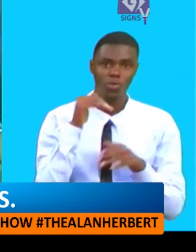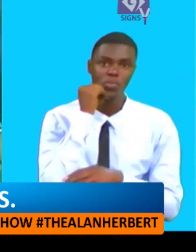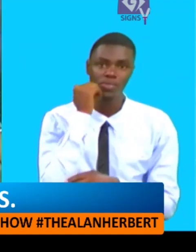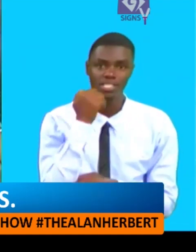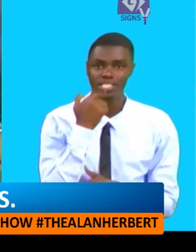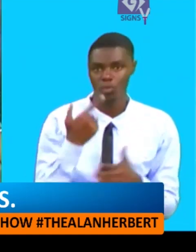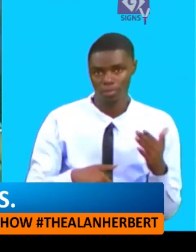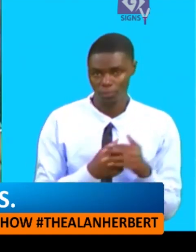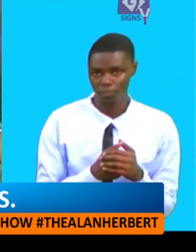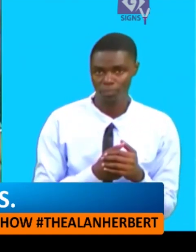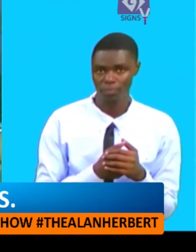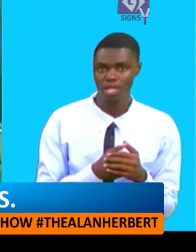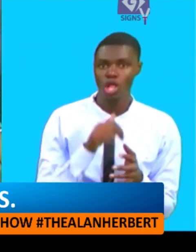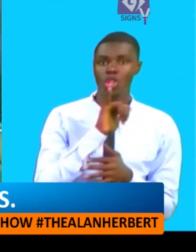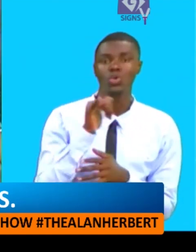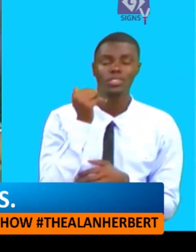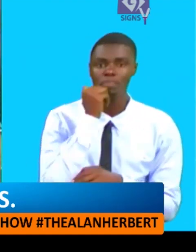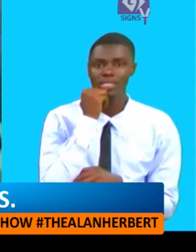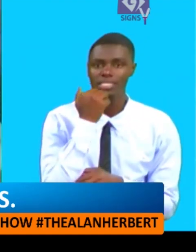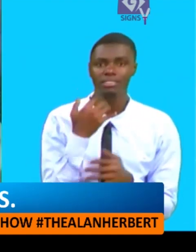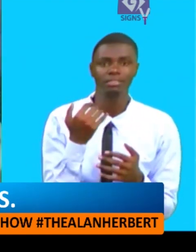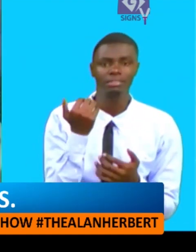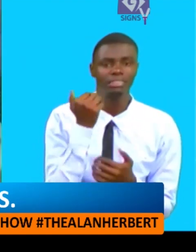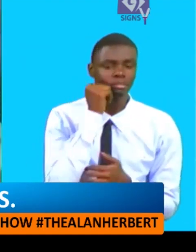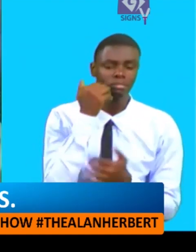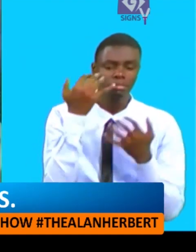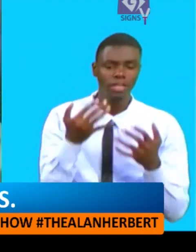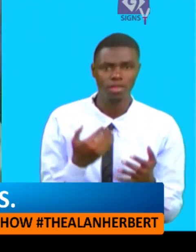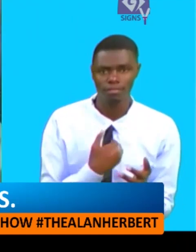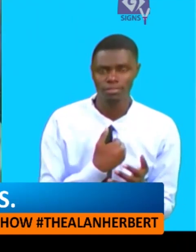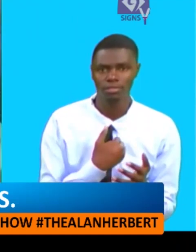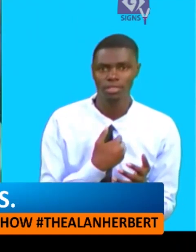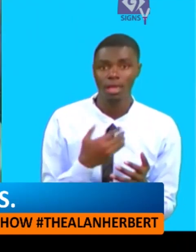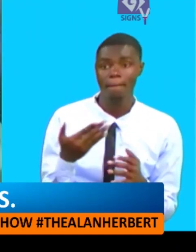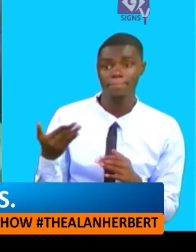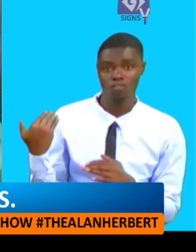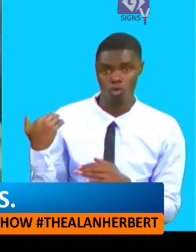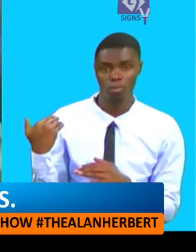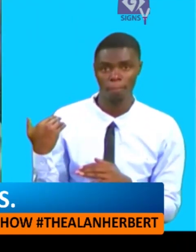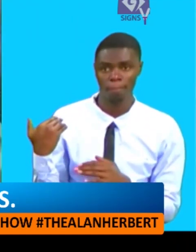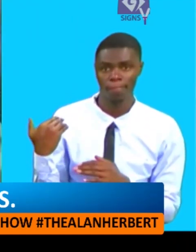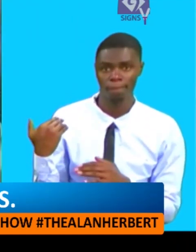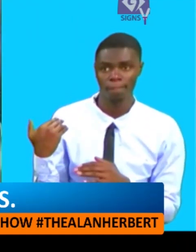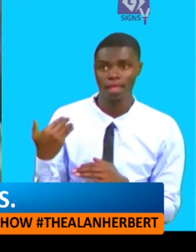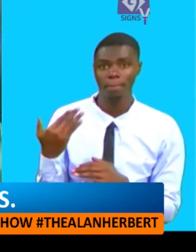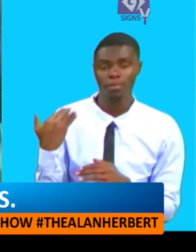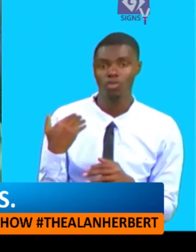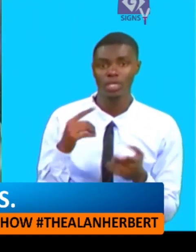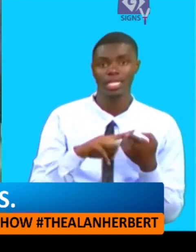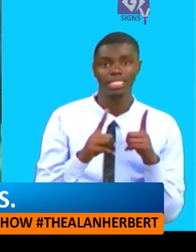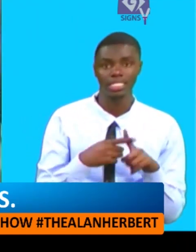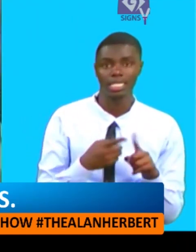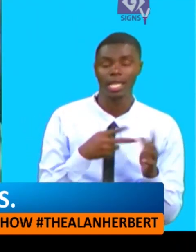patient, I'll mention those patients who have chronic illness. So initially, before we had a standard